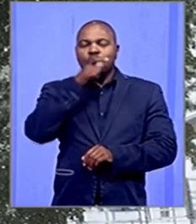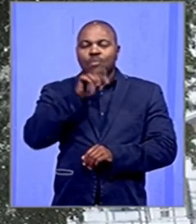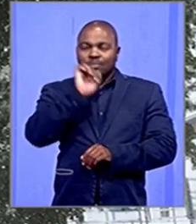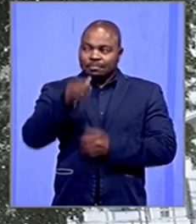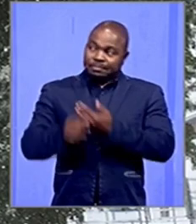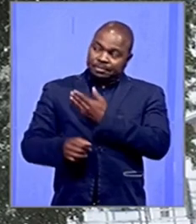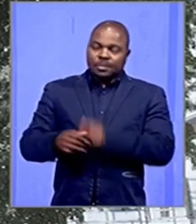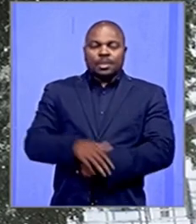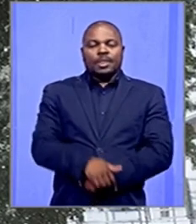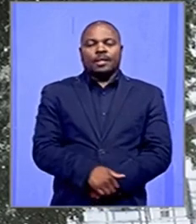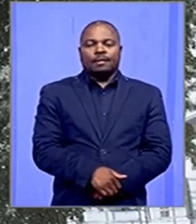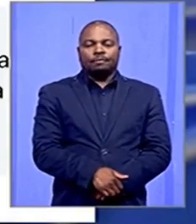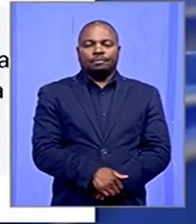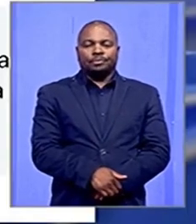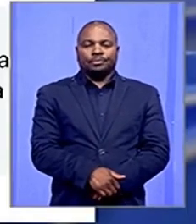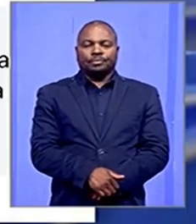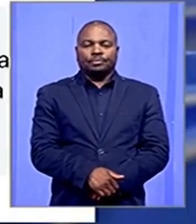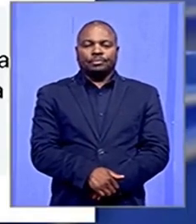latelang.